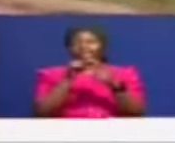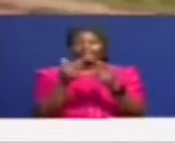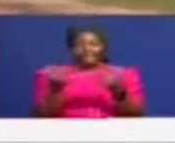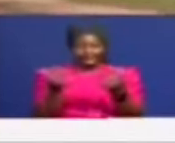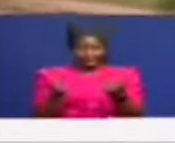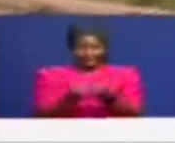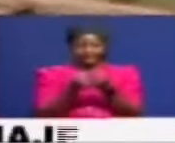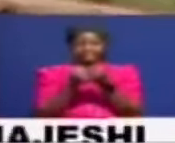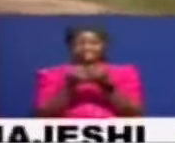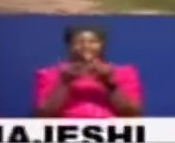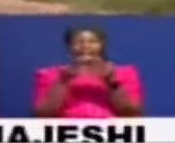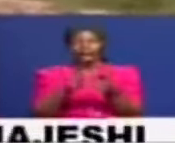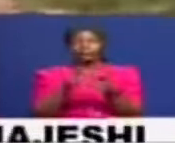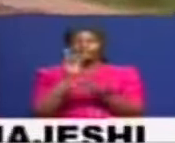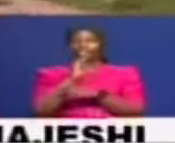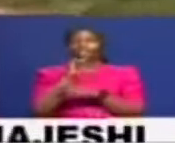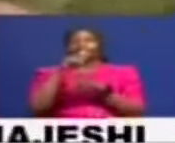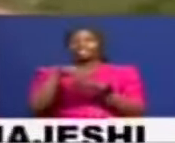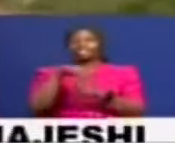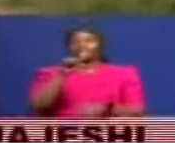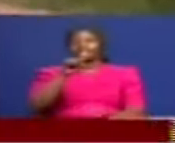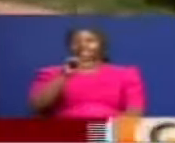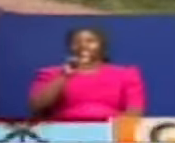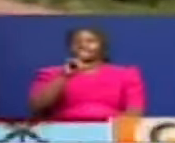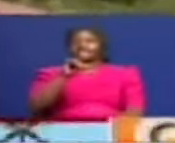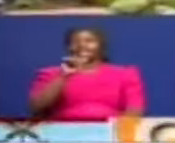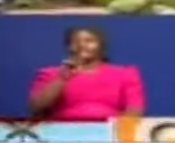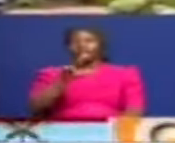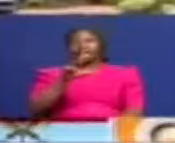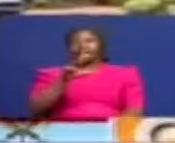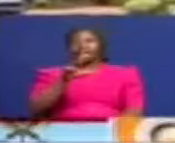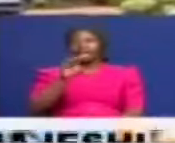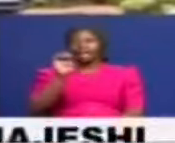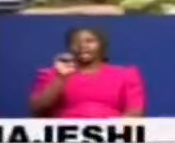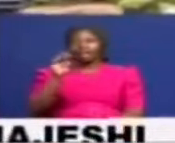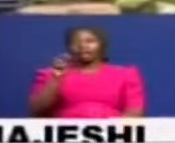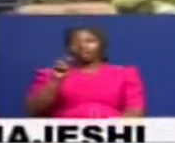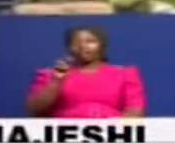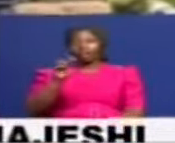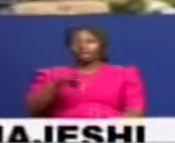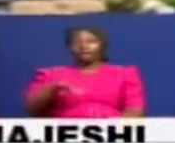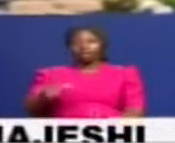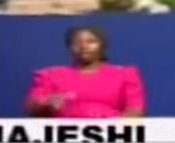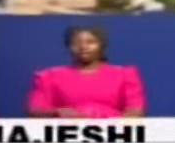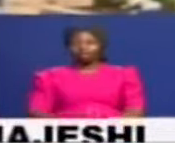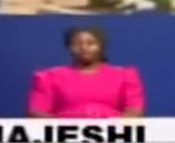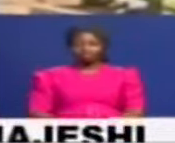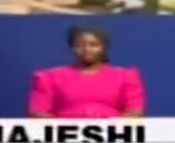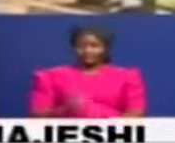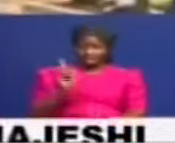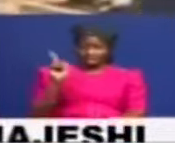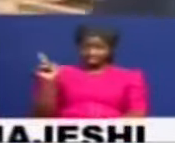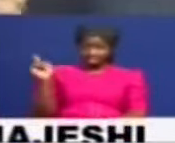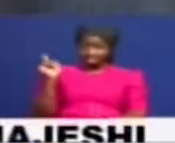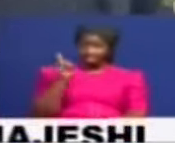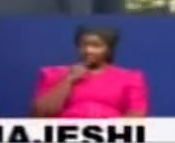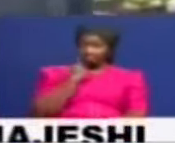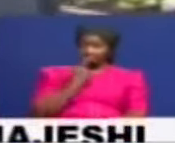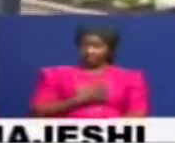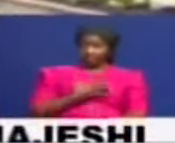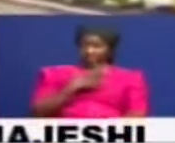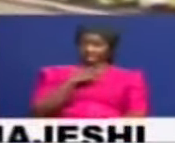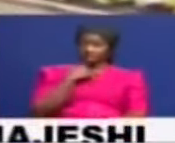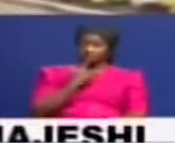course, in preparedness of tomorrow's final journey of General Ogolla at his home